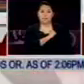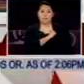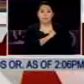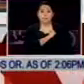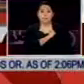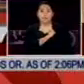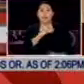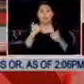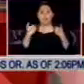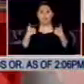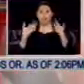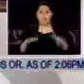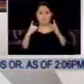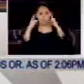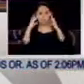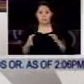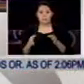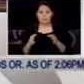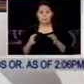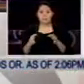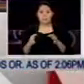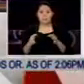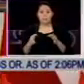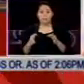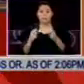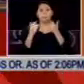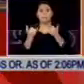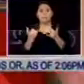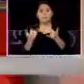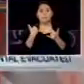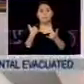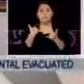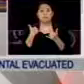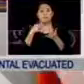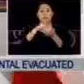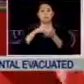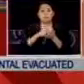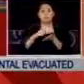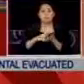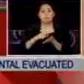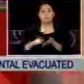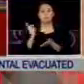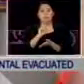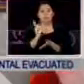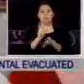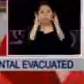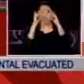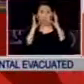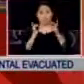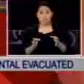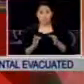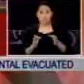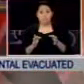has resolved the issue and has written a resolution of this particular issue, and I'm